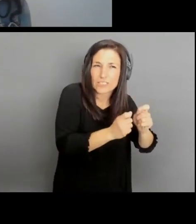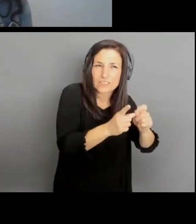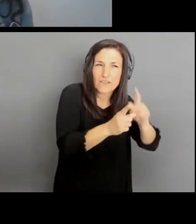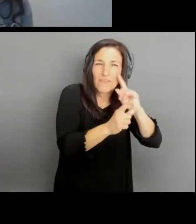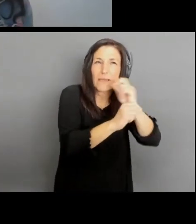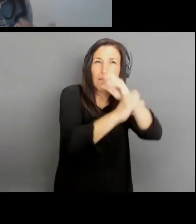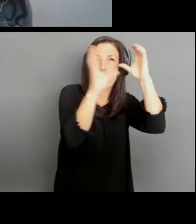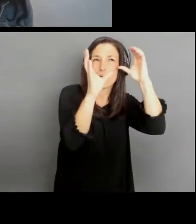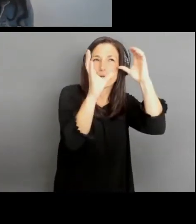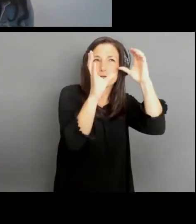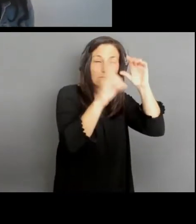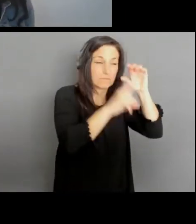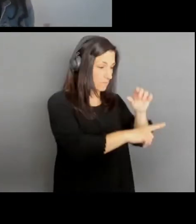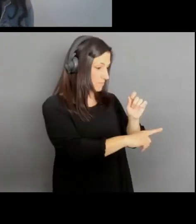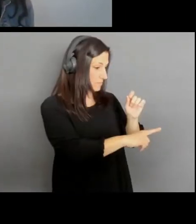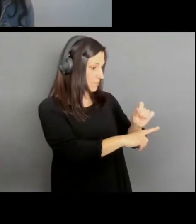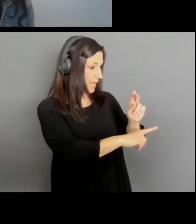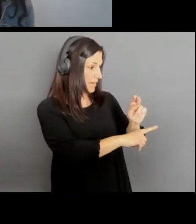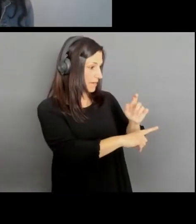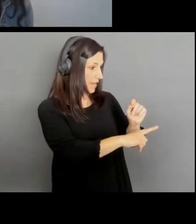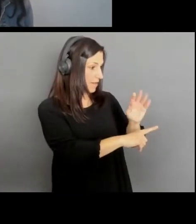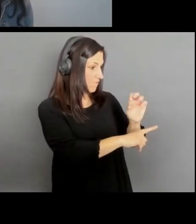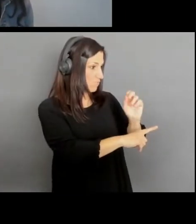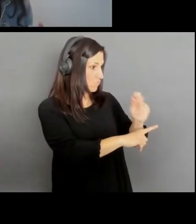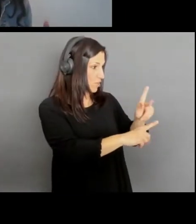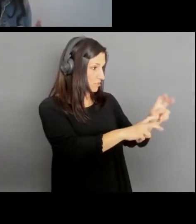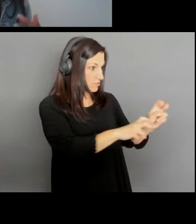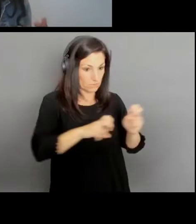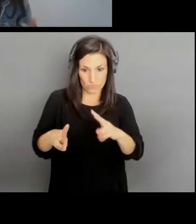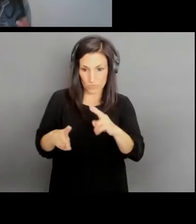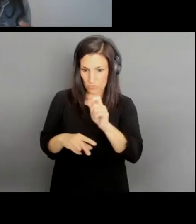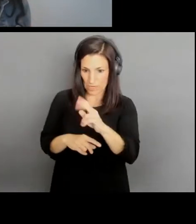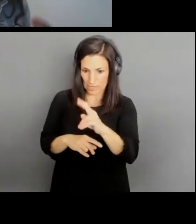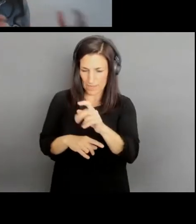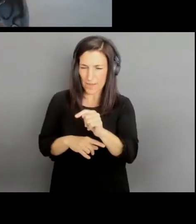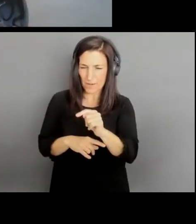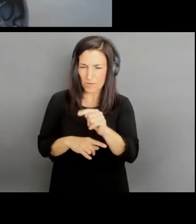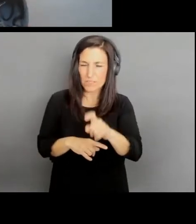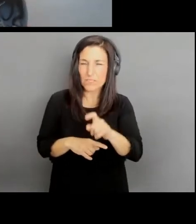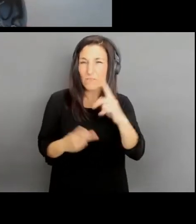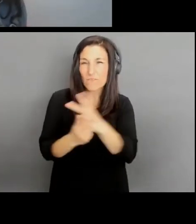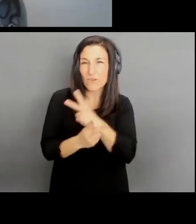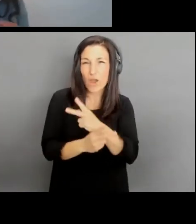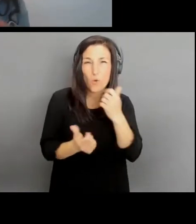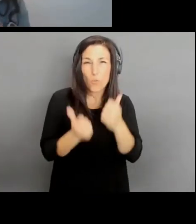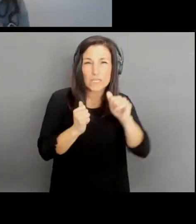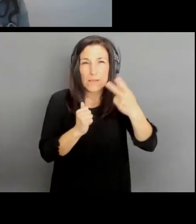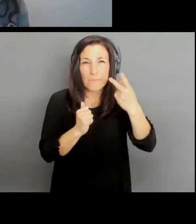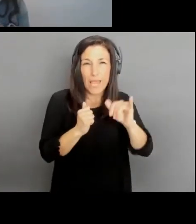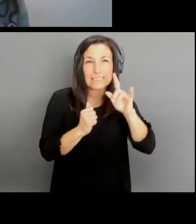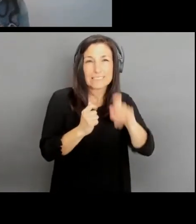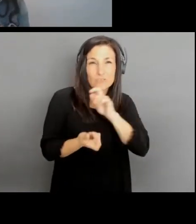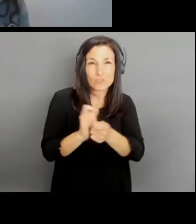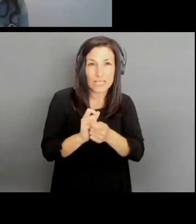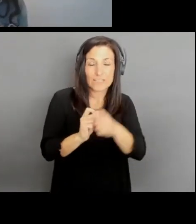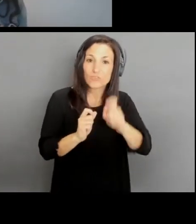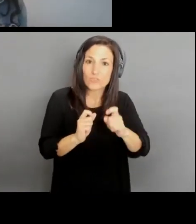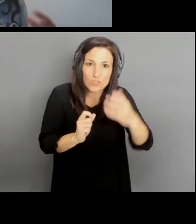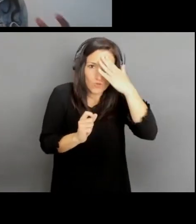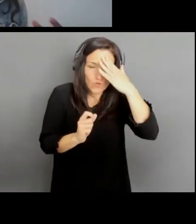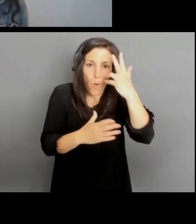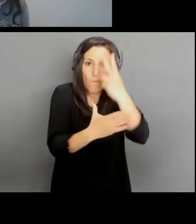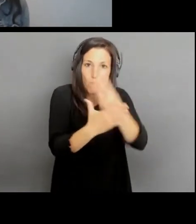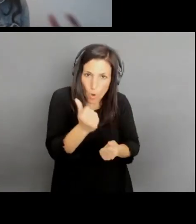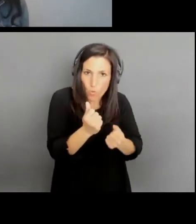.NET, and which APIs would need changes. So you have to have the sense of both the .NET Framework world and the .NET world to be able to